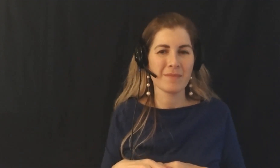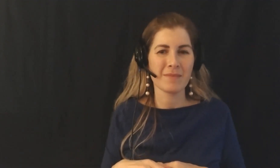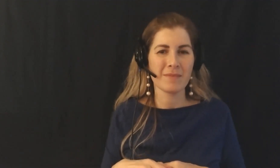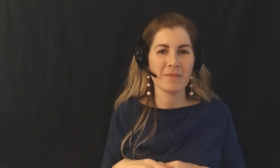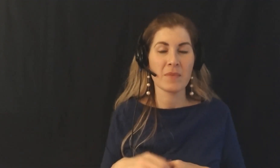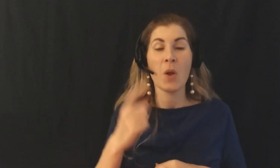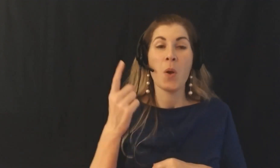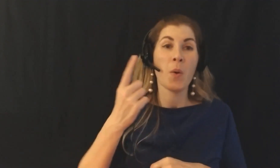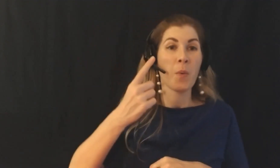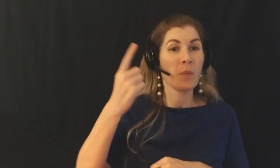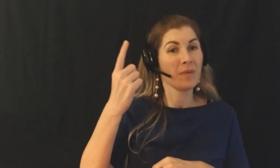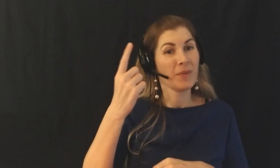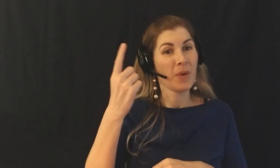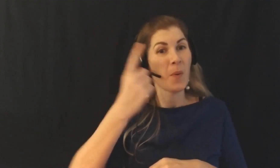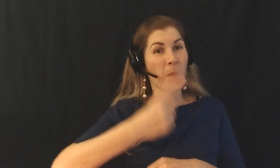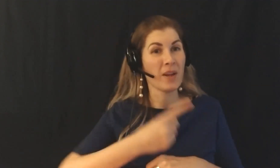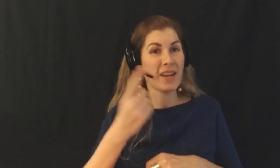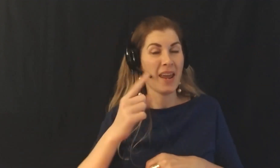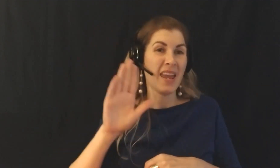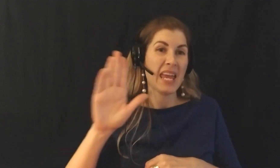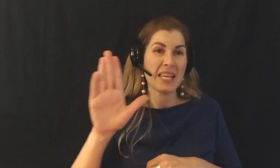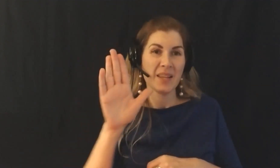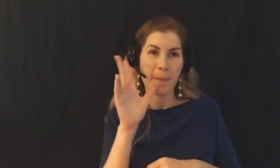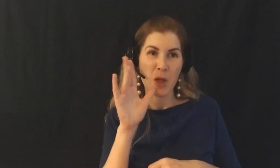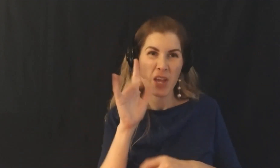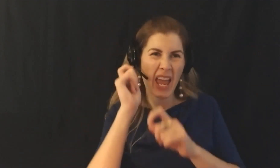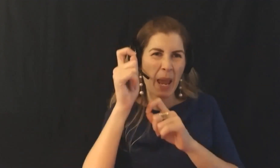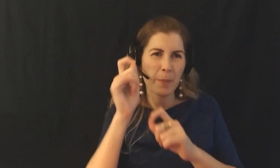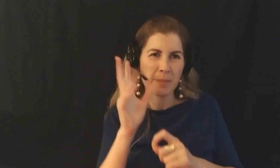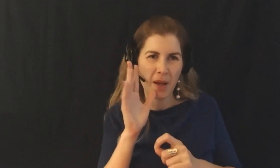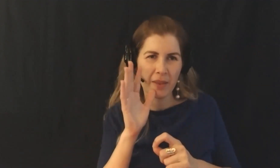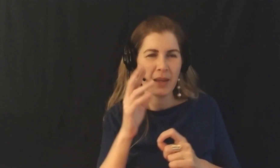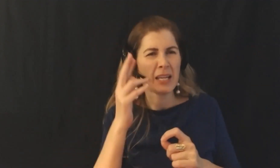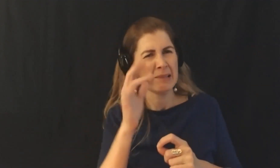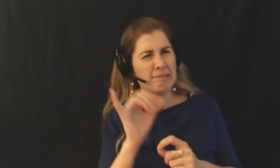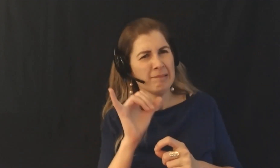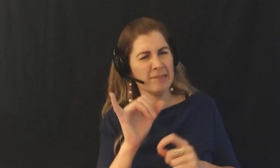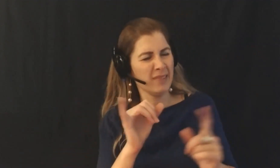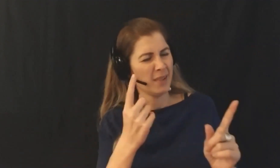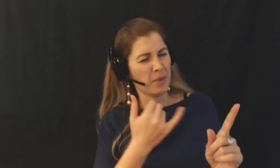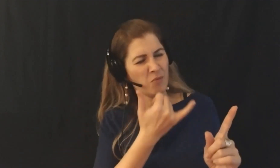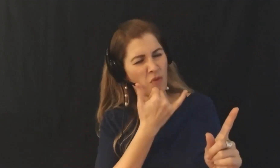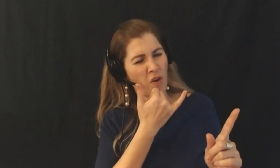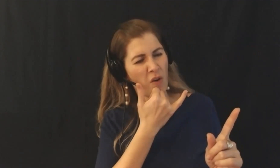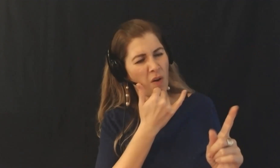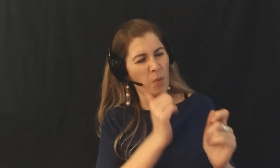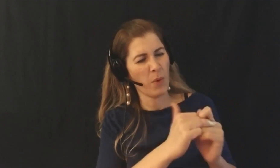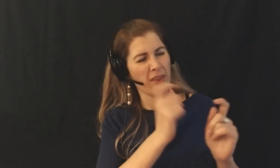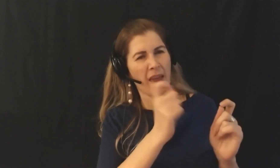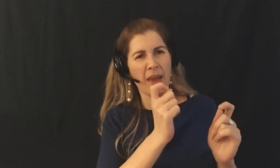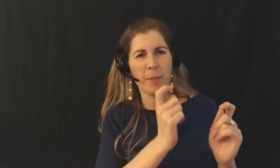One day, his mother realized something was wrong with the